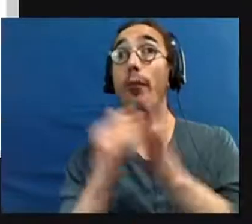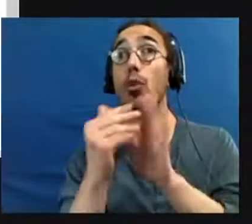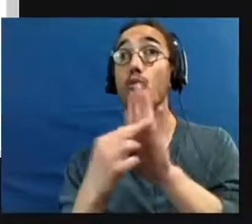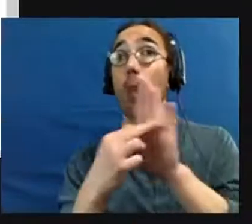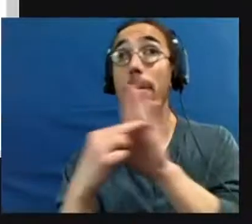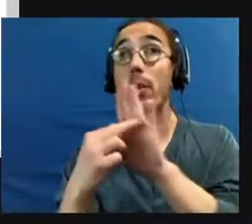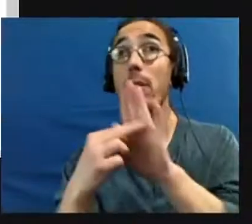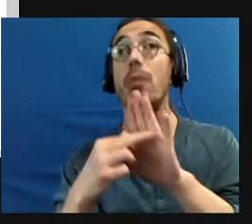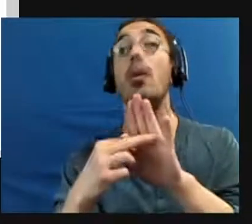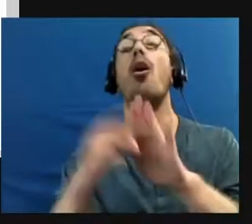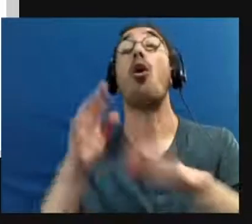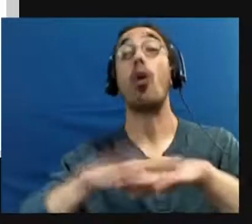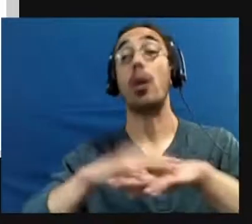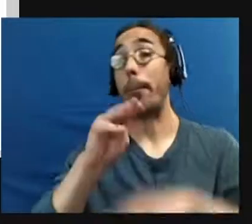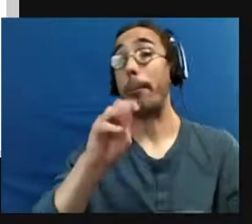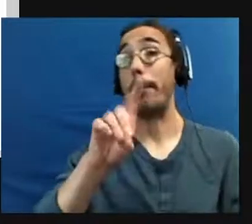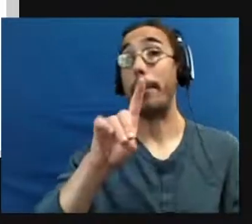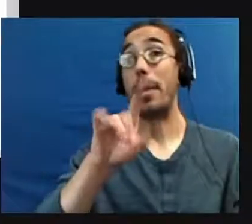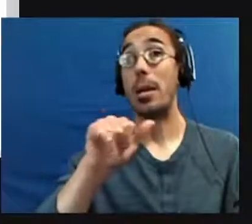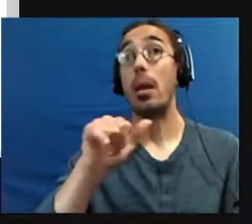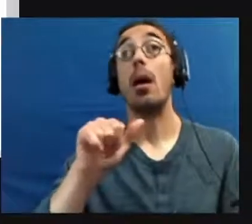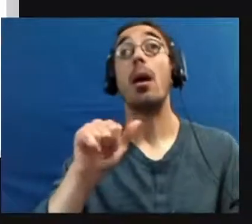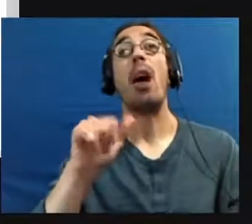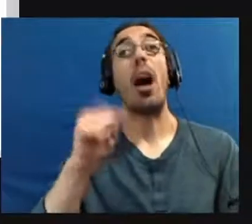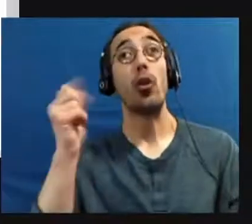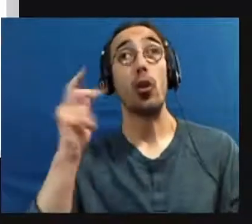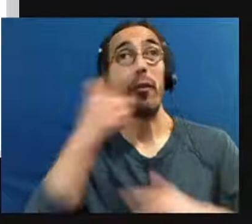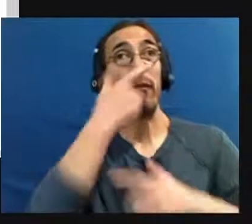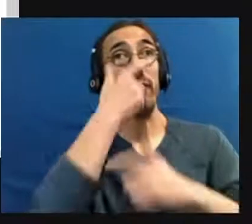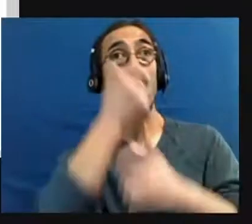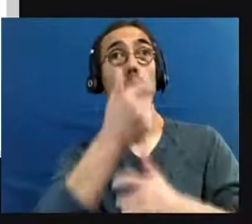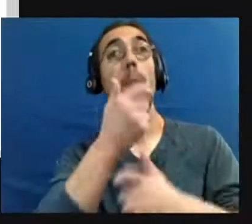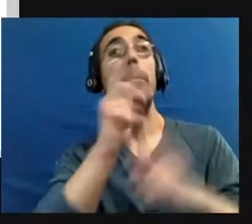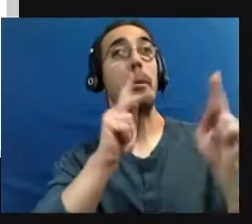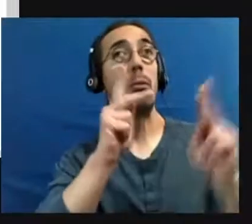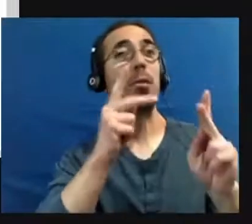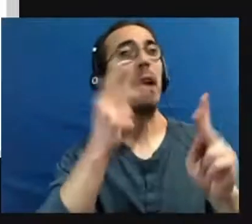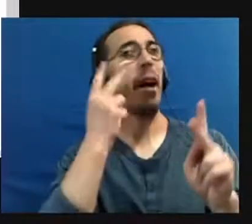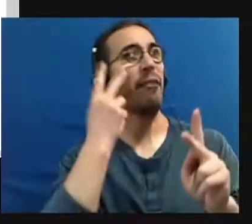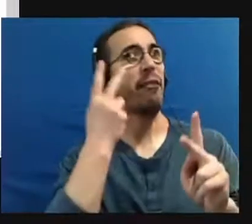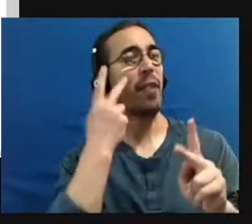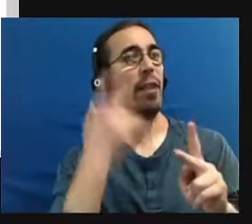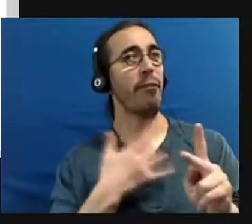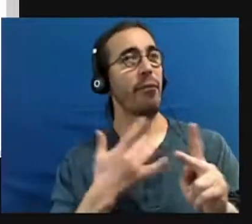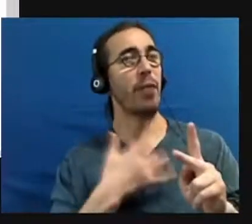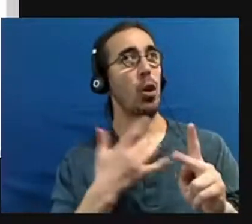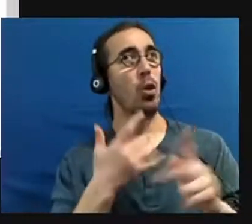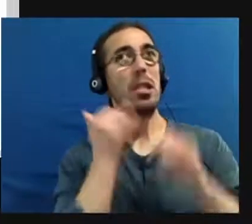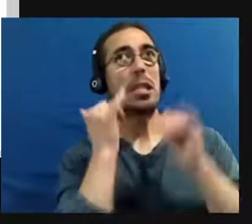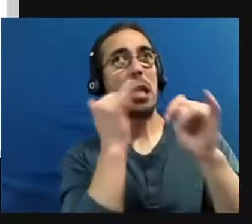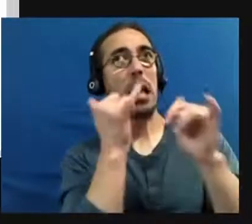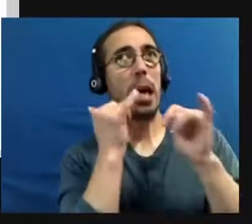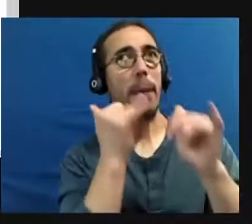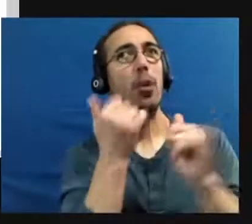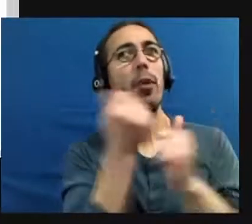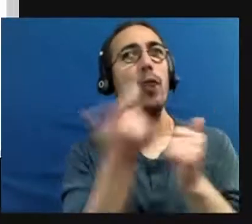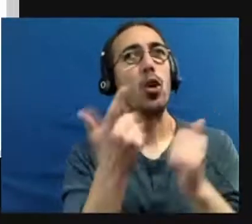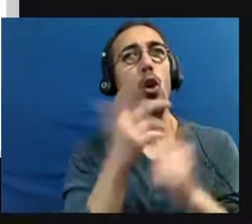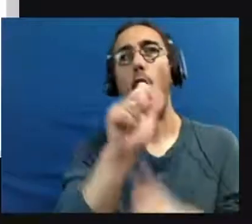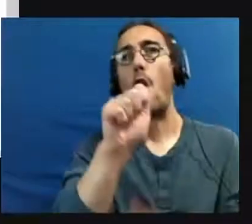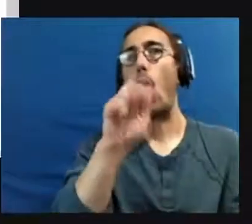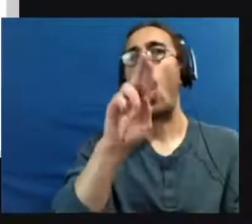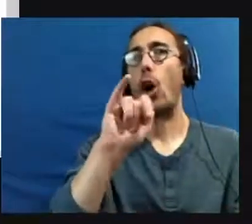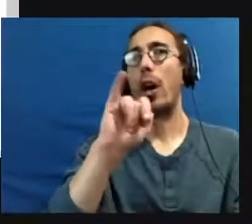autistic viewers say, okay, I feel seen by this, there's usually a few archetypes that are being used to display that rather